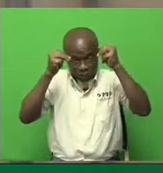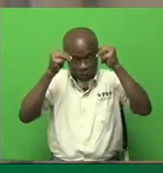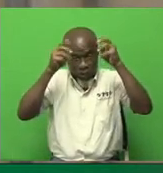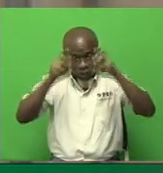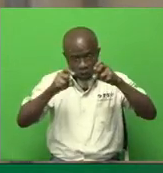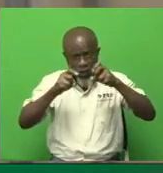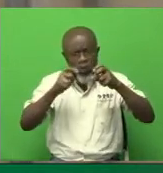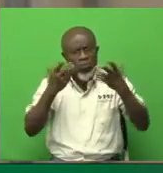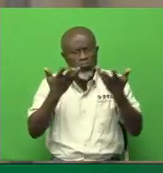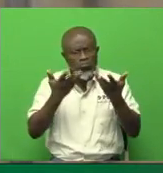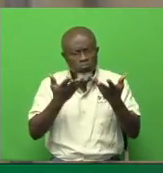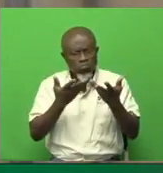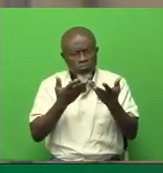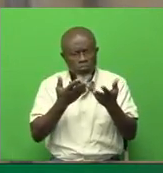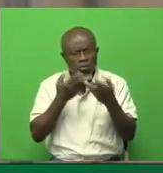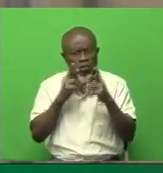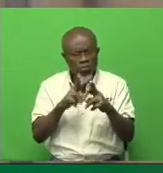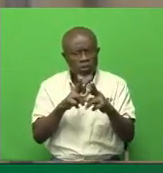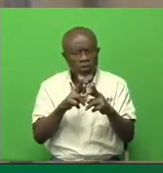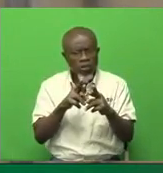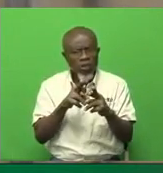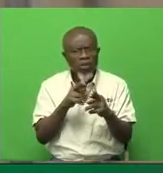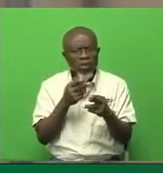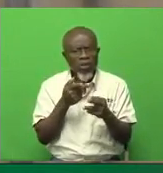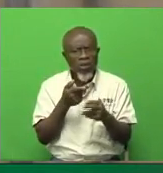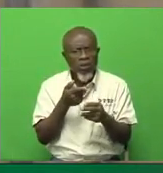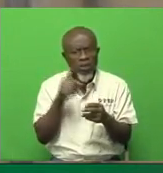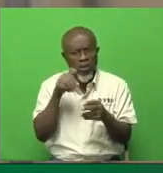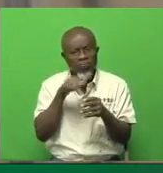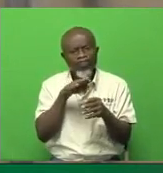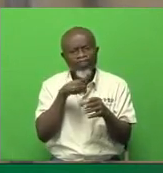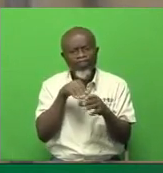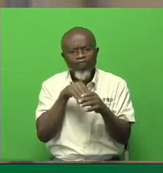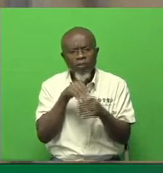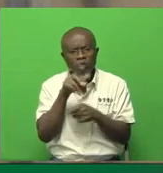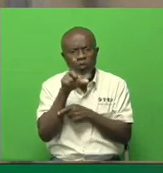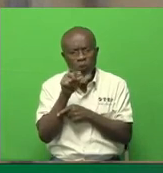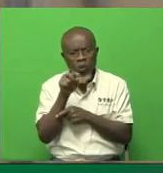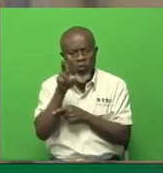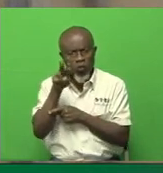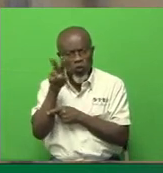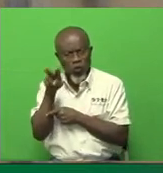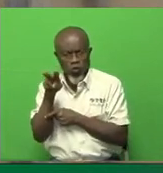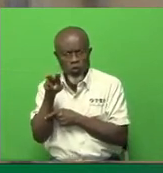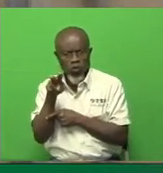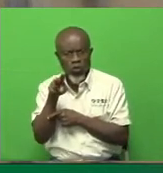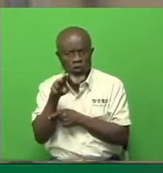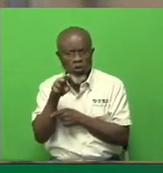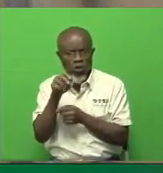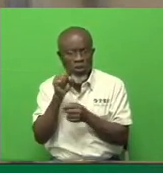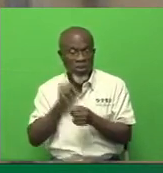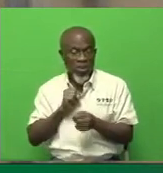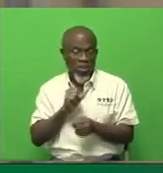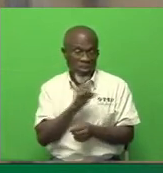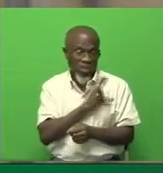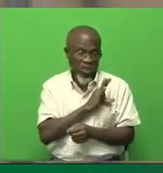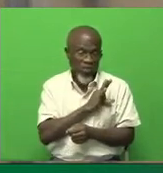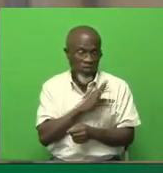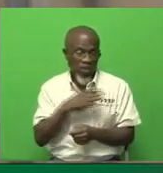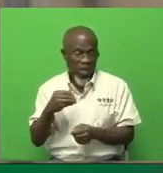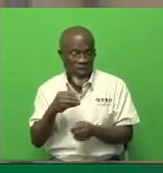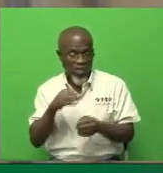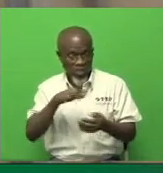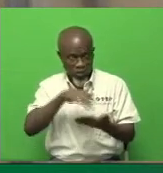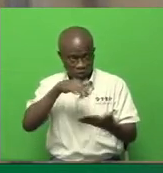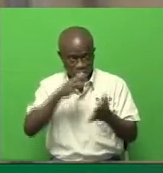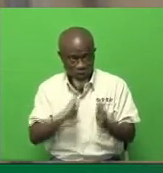a way that is expected in 2022 the staff and student records must be digitized as soon